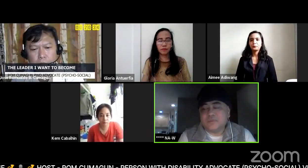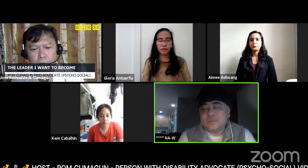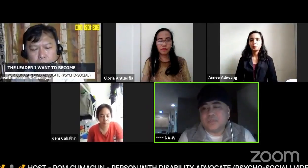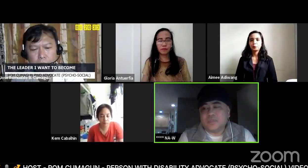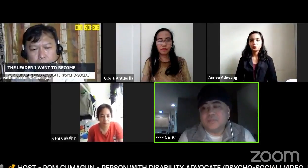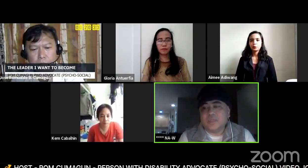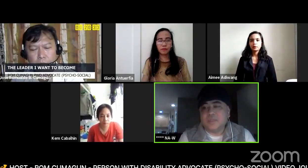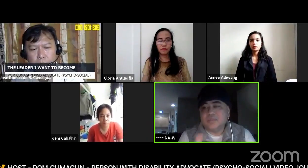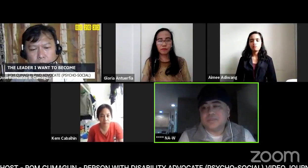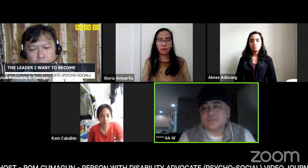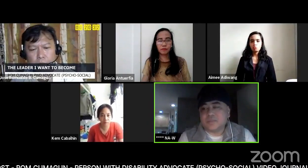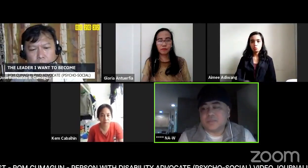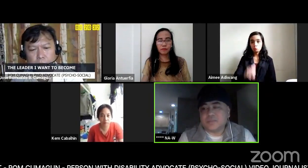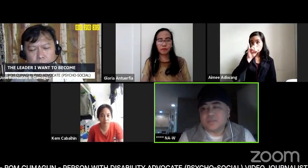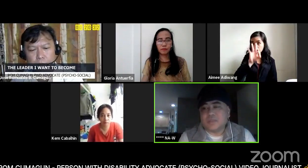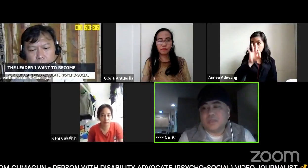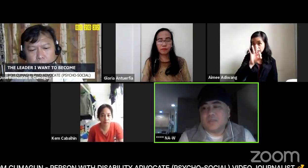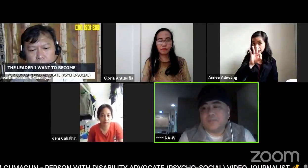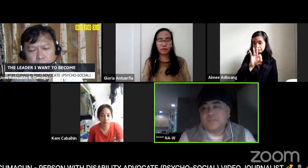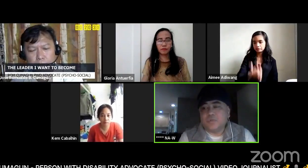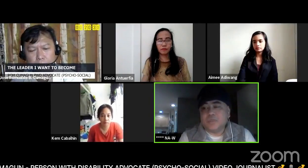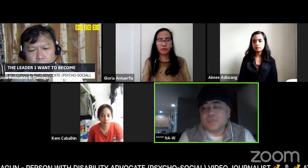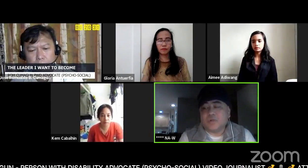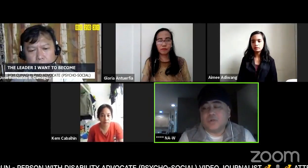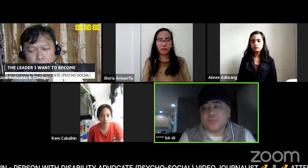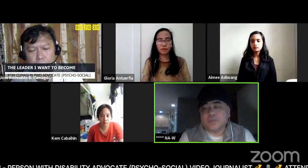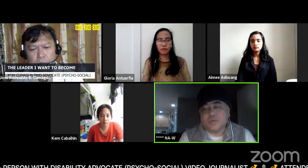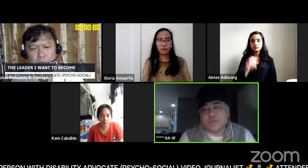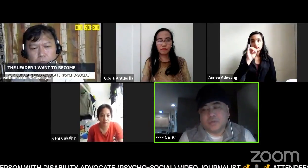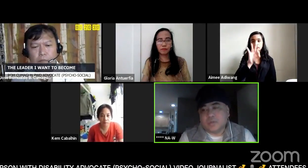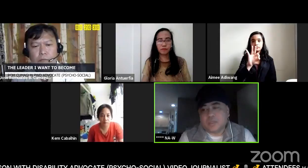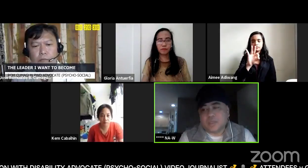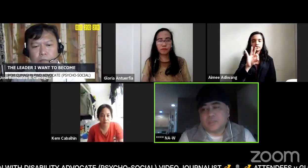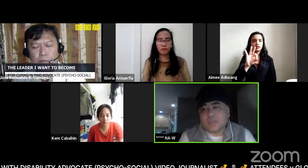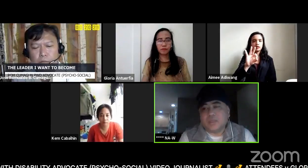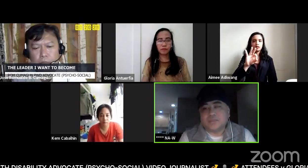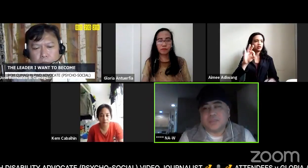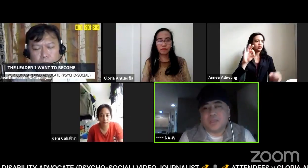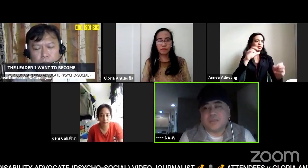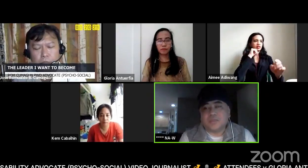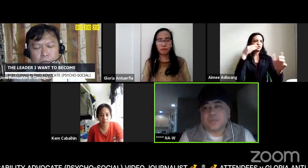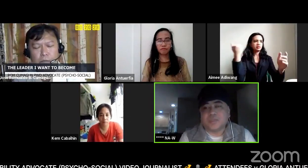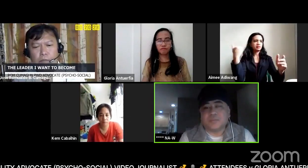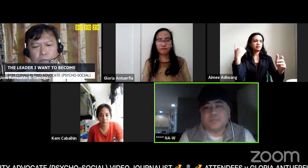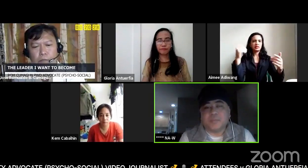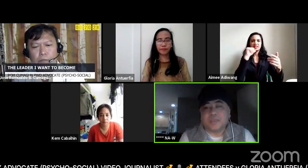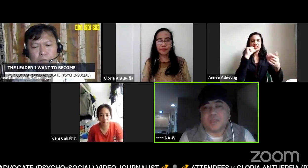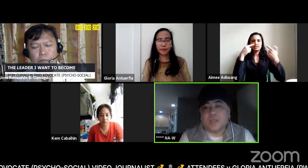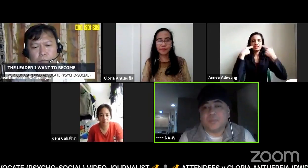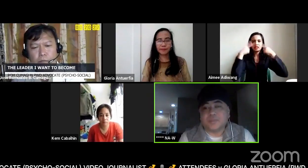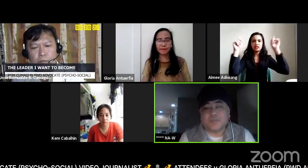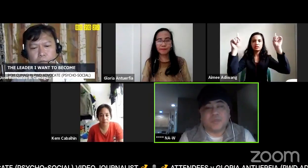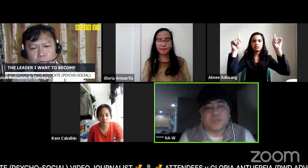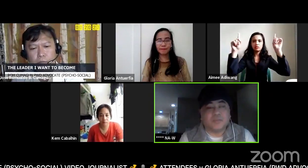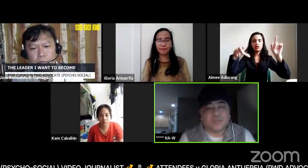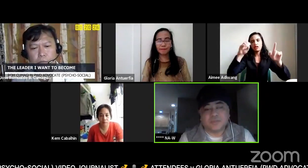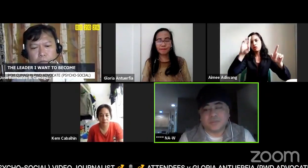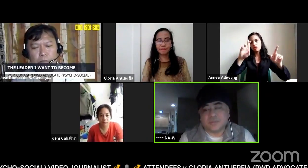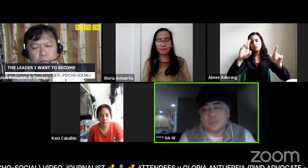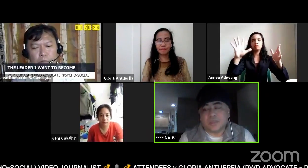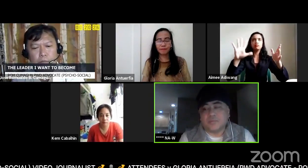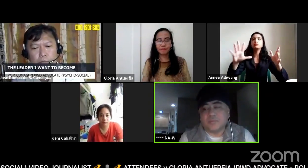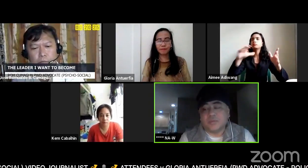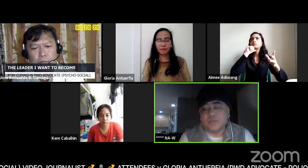if some things don't get accomplished, I cannot say 100% batting average every